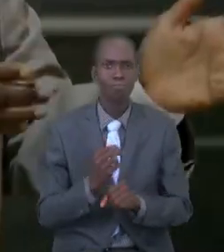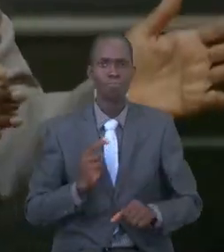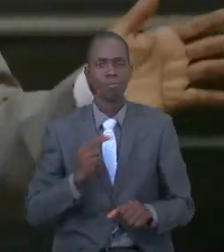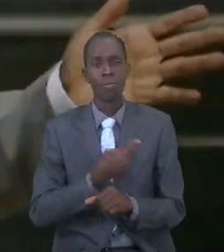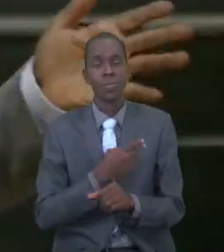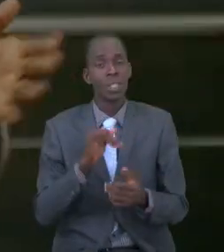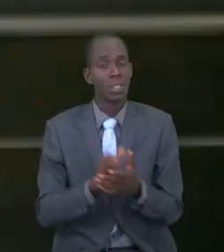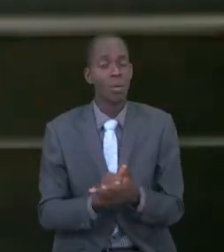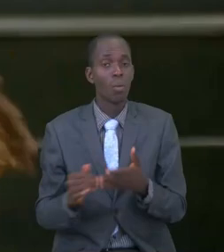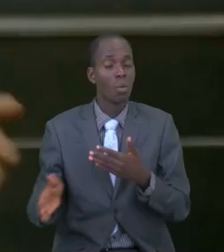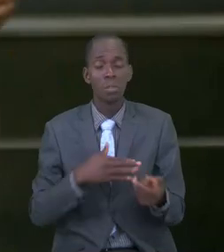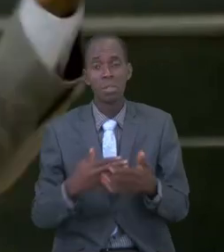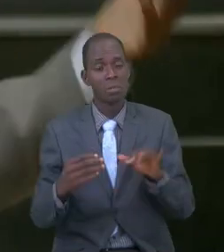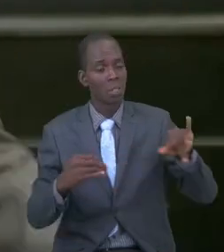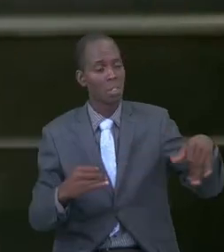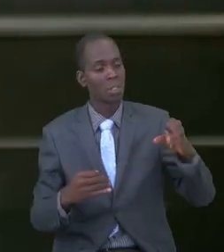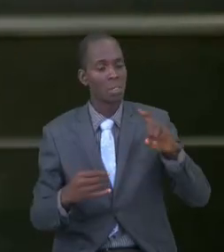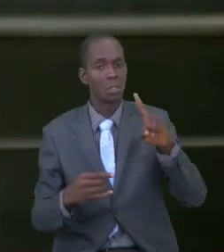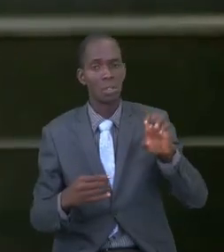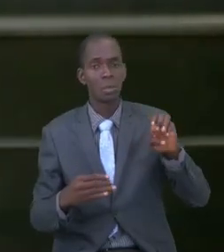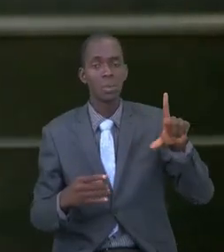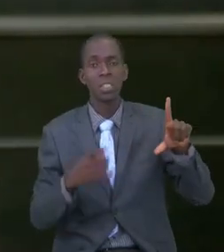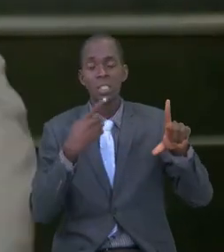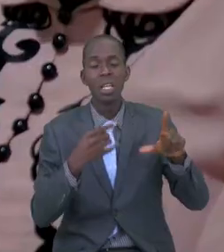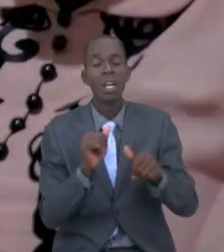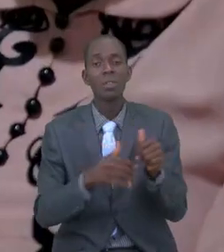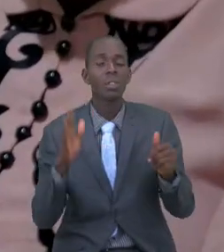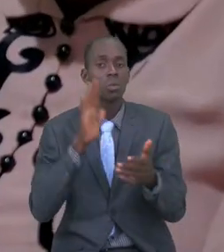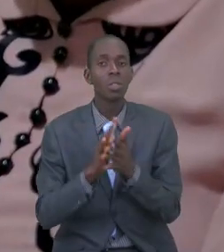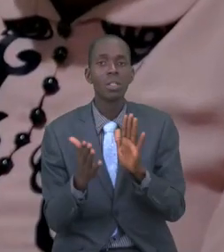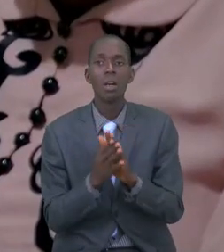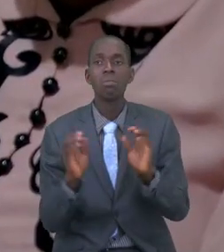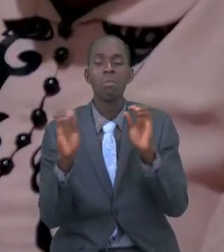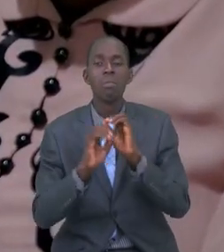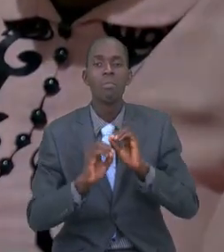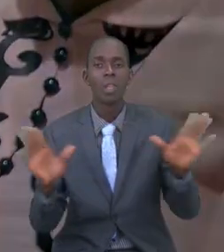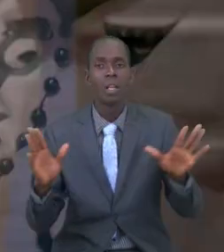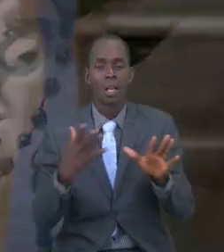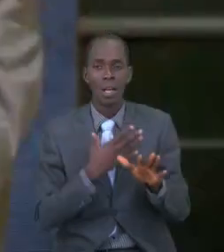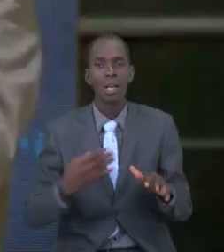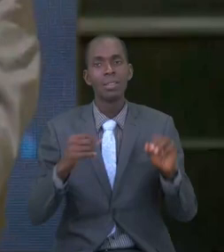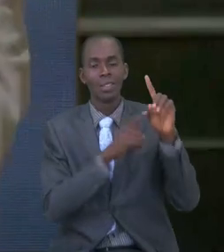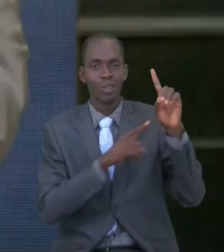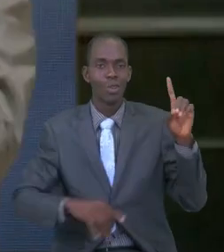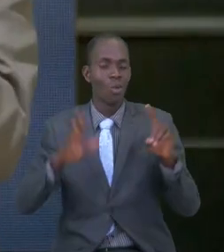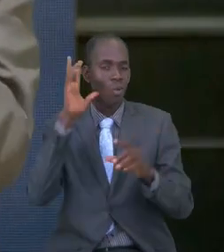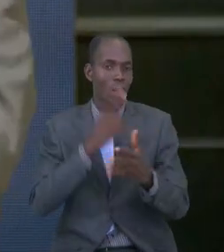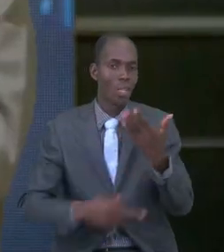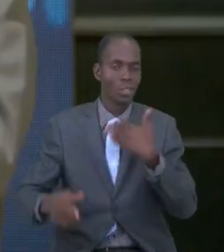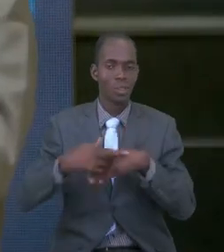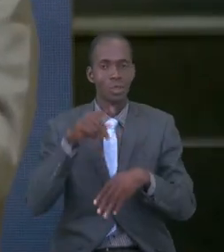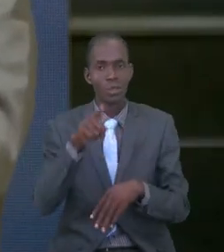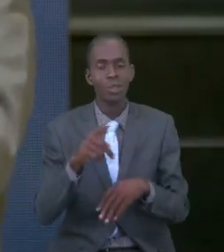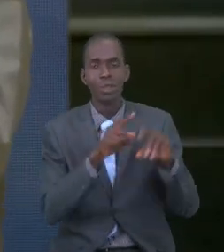may say, everything will come to nothing. And now the Lord will restore you. And the Lord